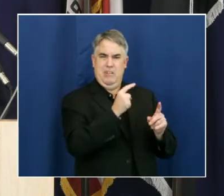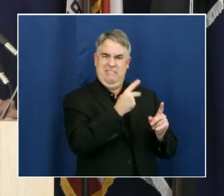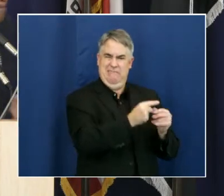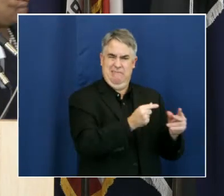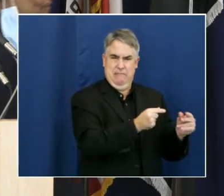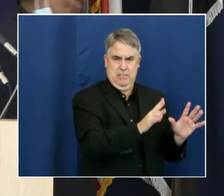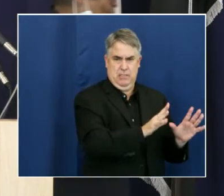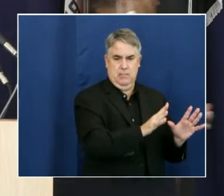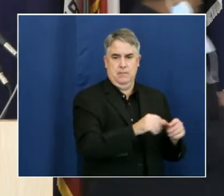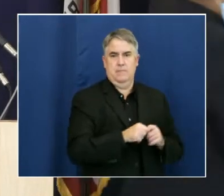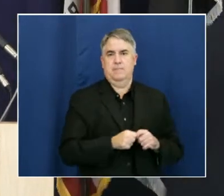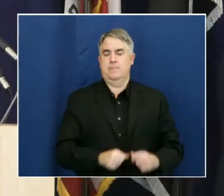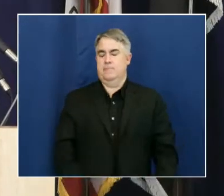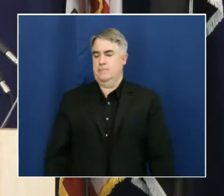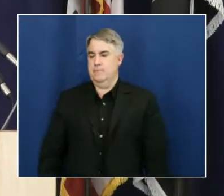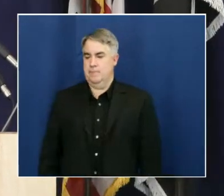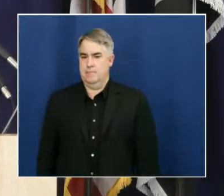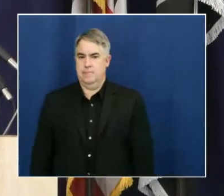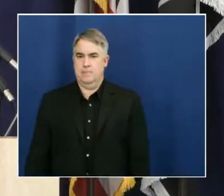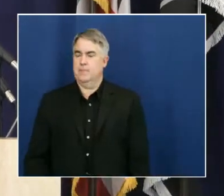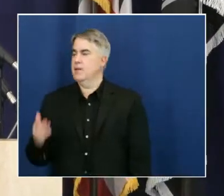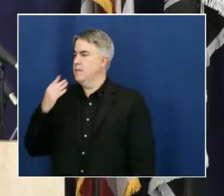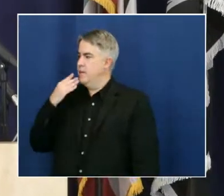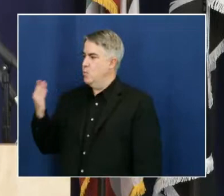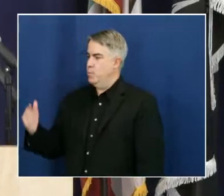Thank you, Dr. Wooten.